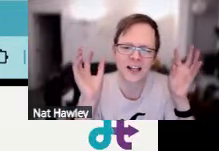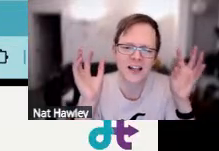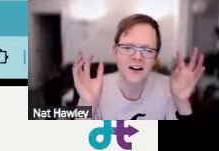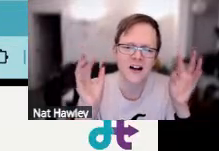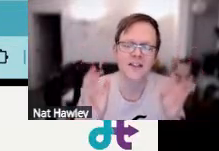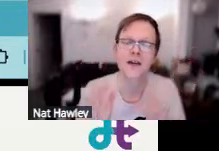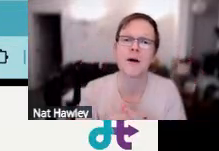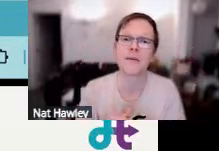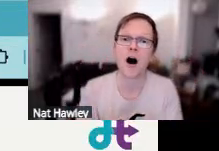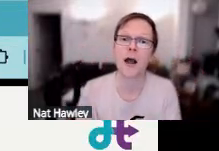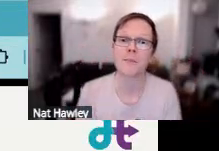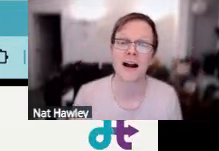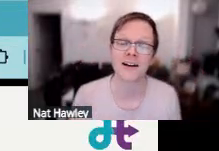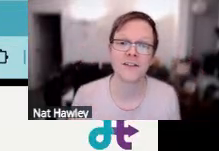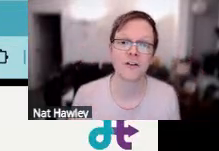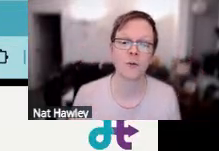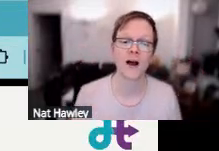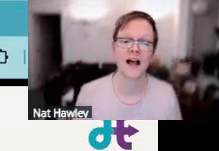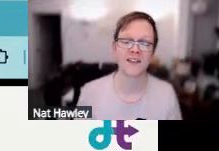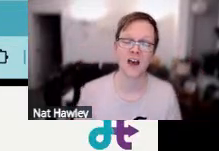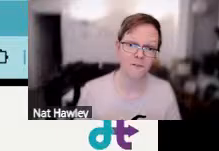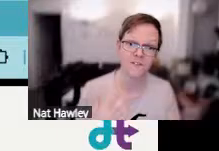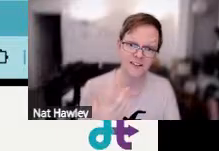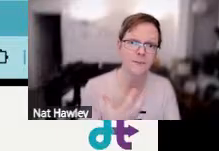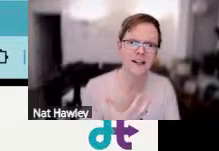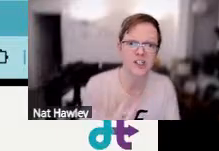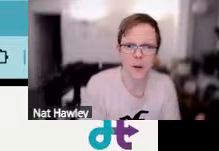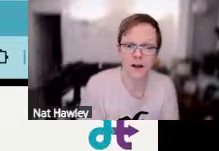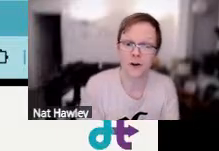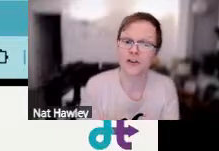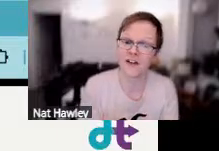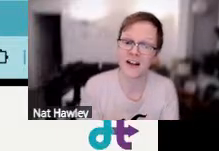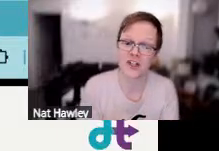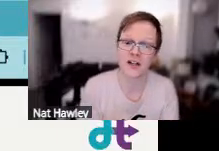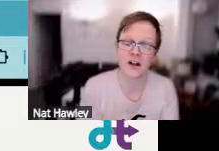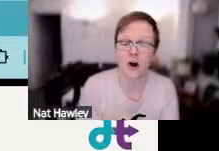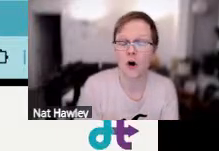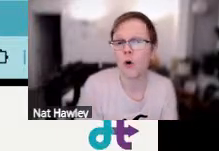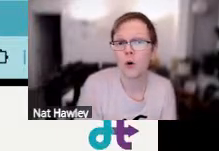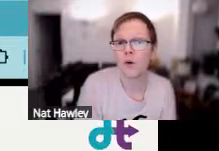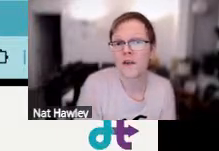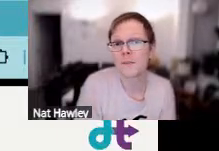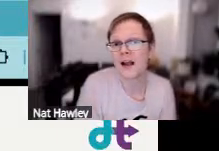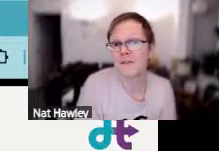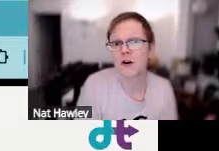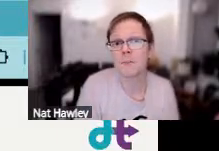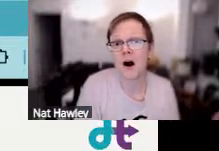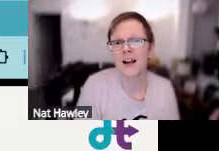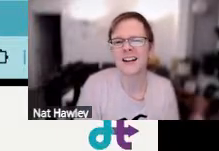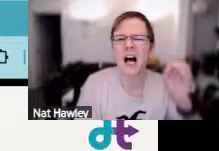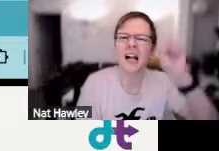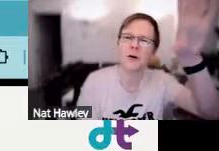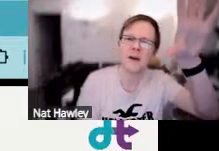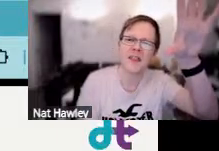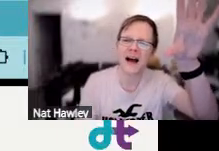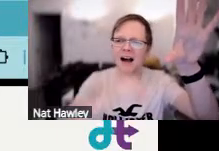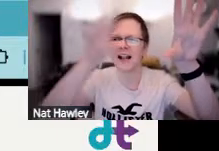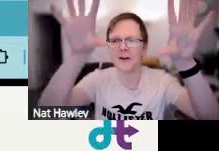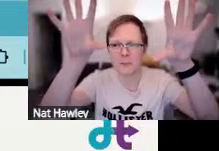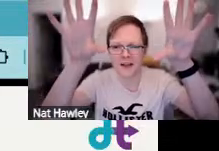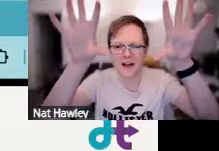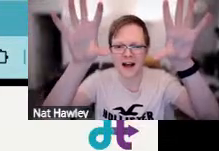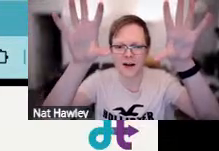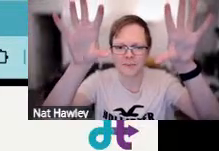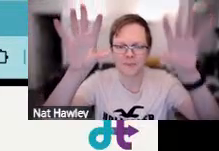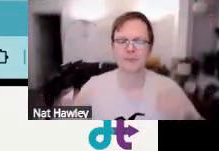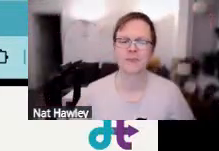of foggy. They might be hyperactive, where they are visibly showing lots of energy, or they might have combined a little bit of that, a